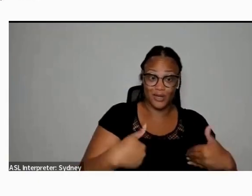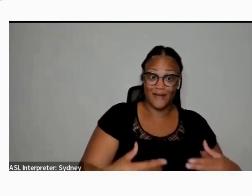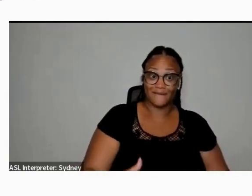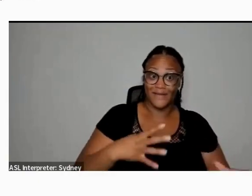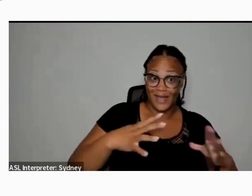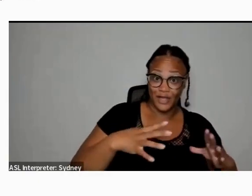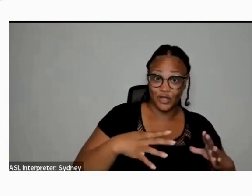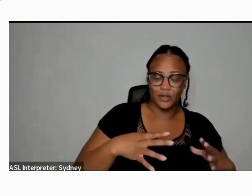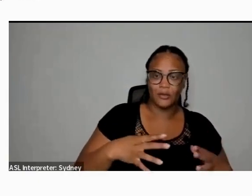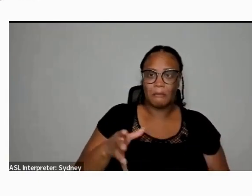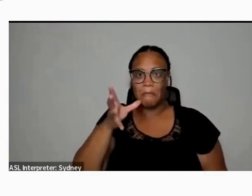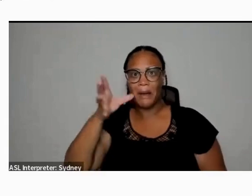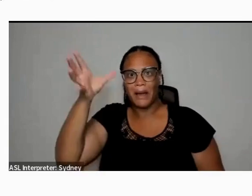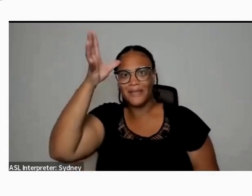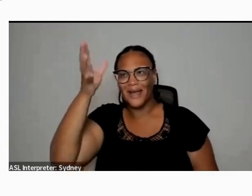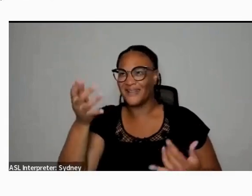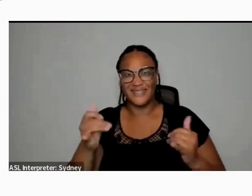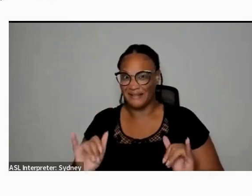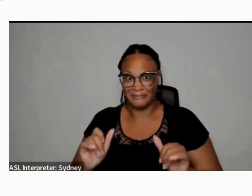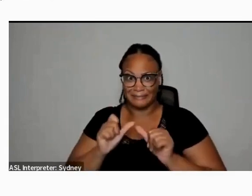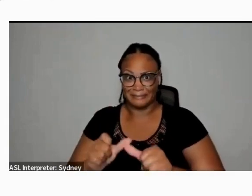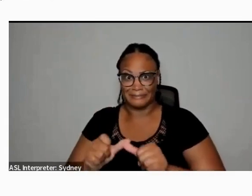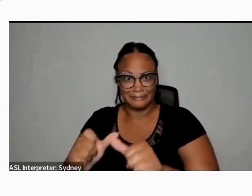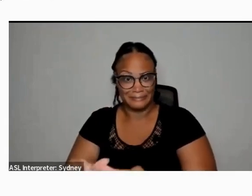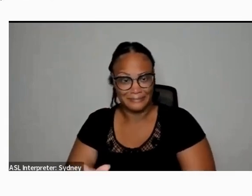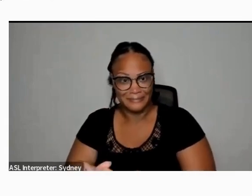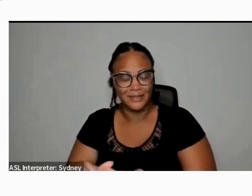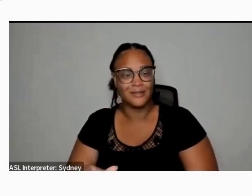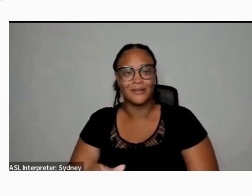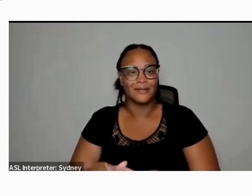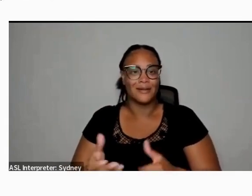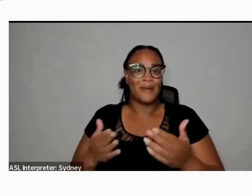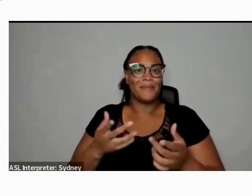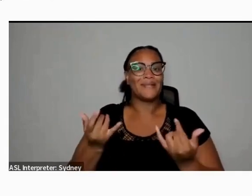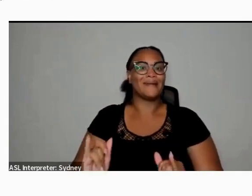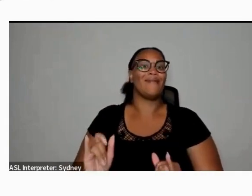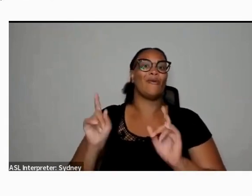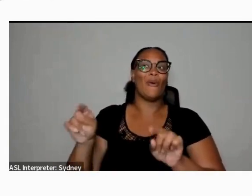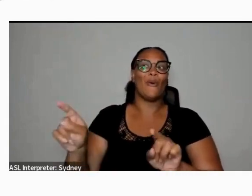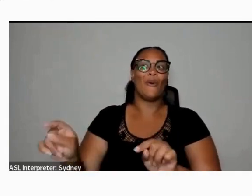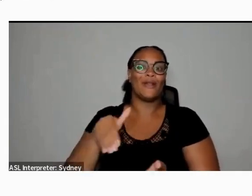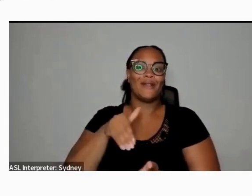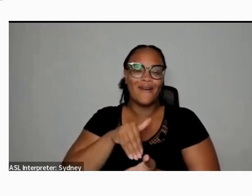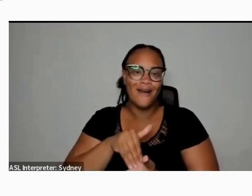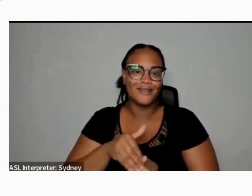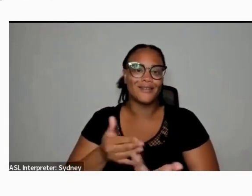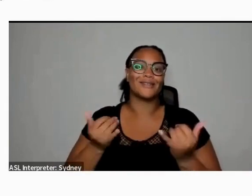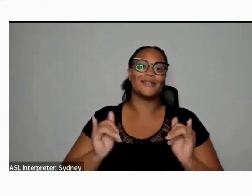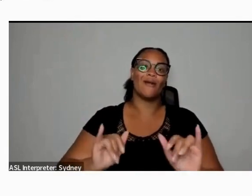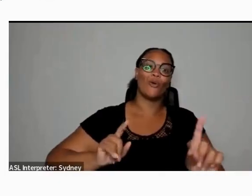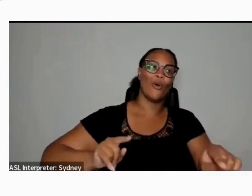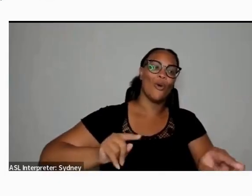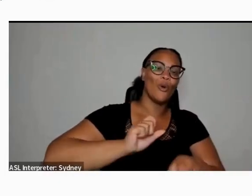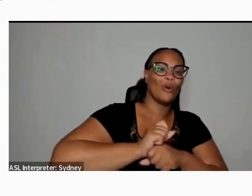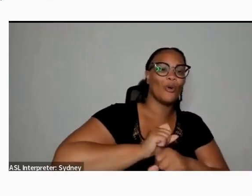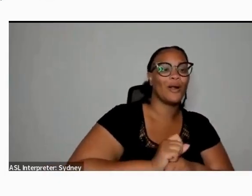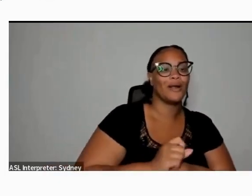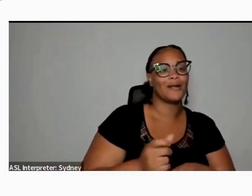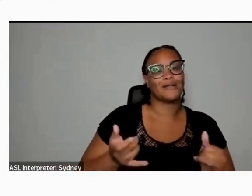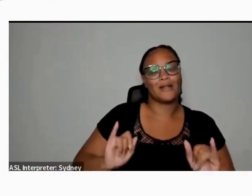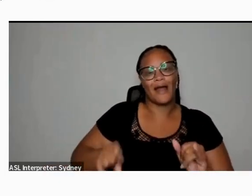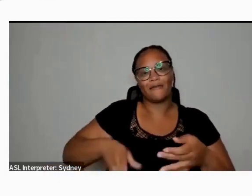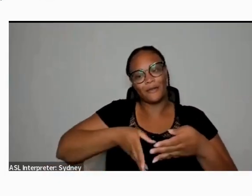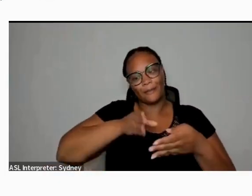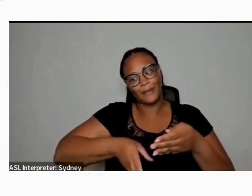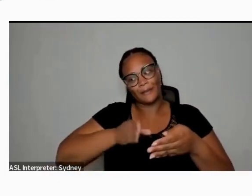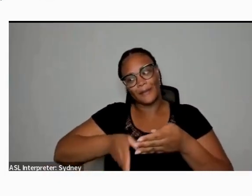for you guys. You might have to go to the doctors. You might have to still work. You might have to get stuff done